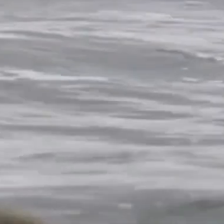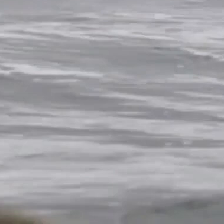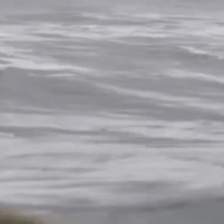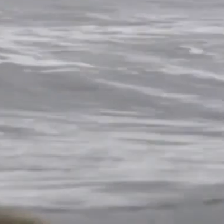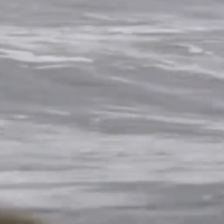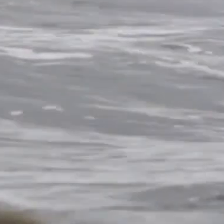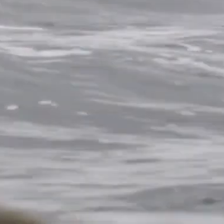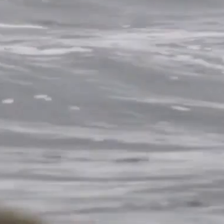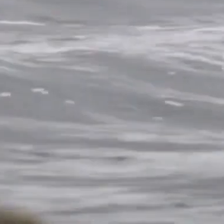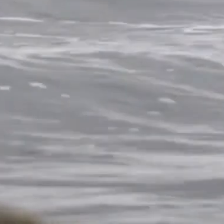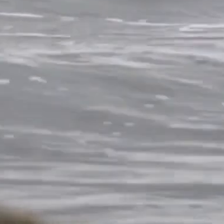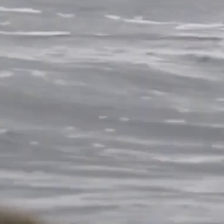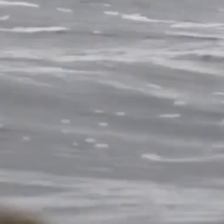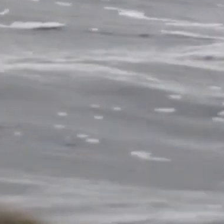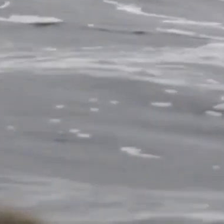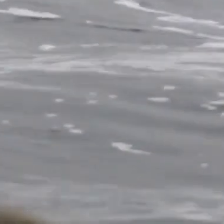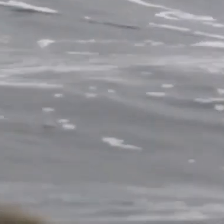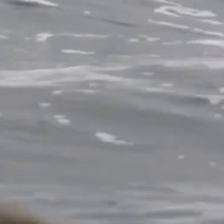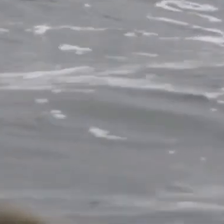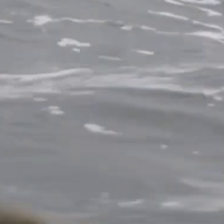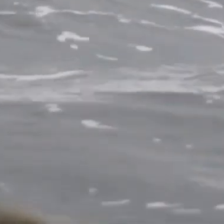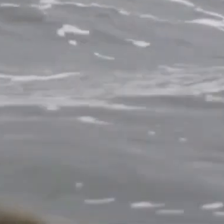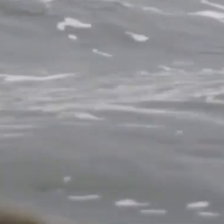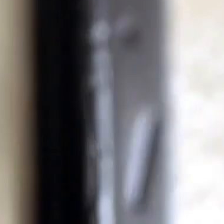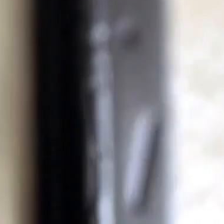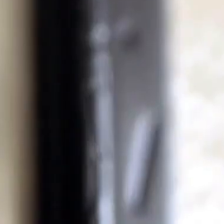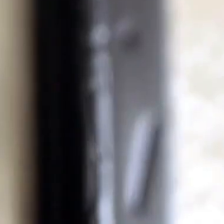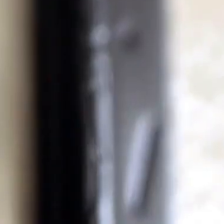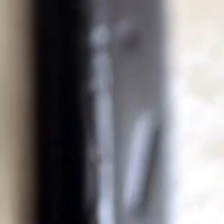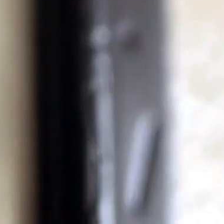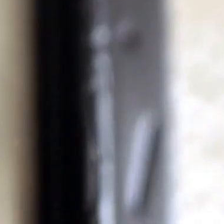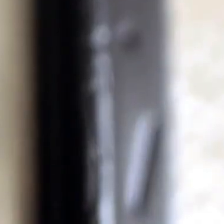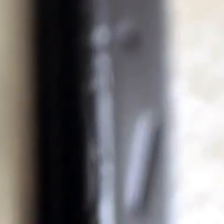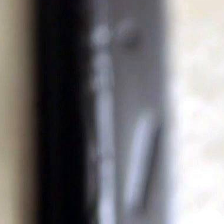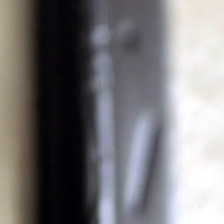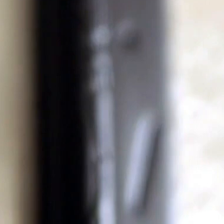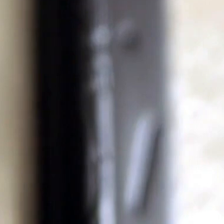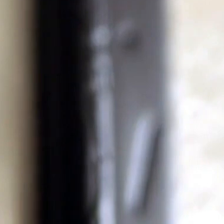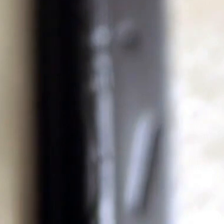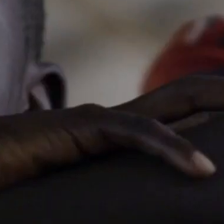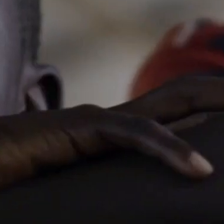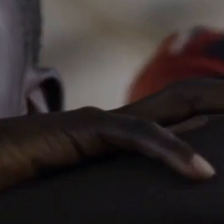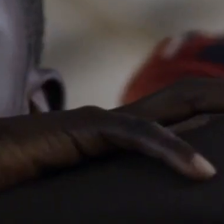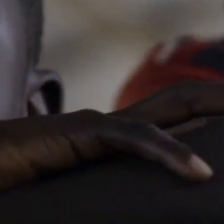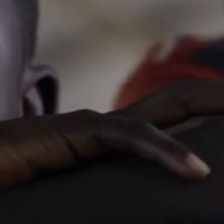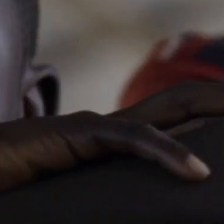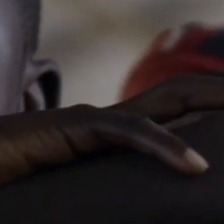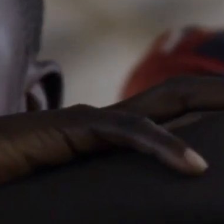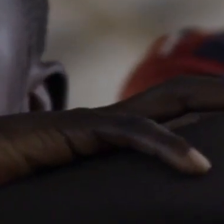I am one of 26 children, my father's children. My father had 10